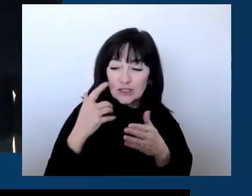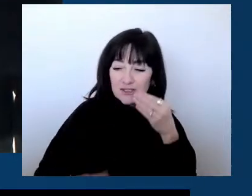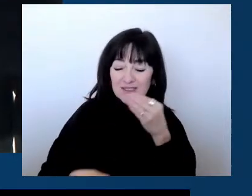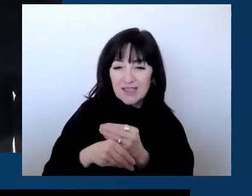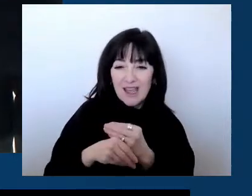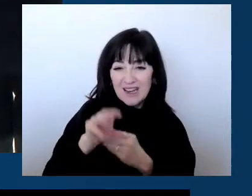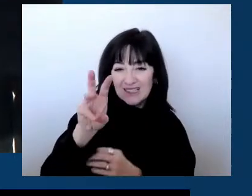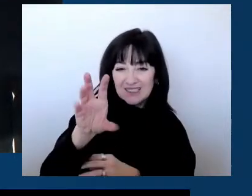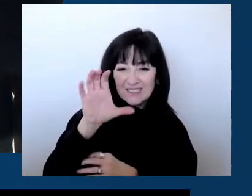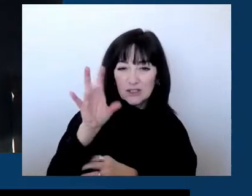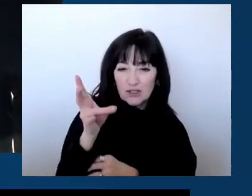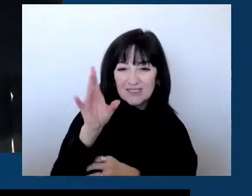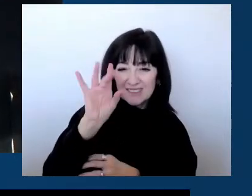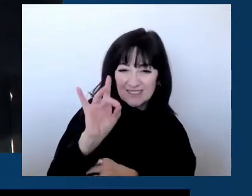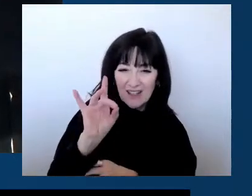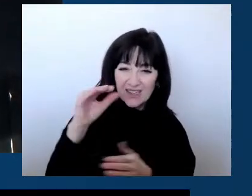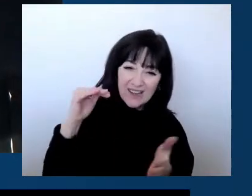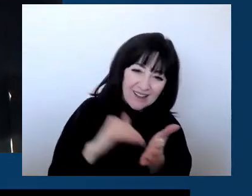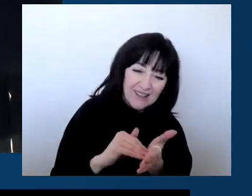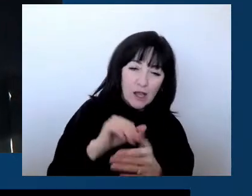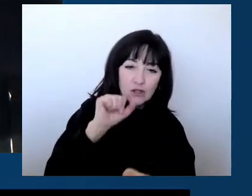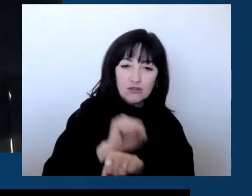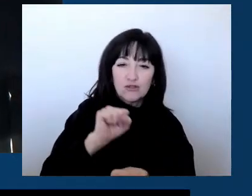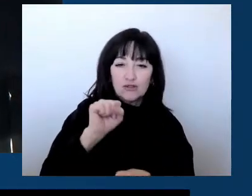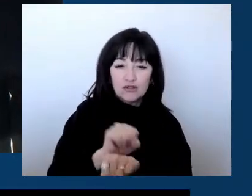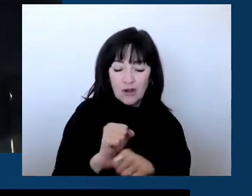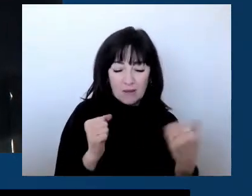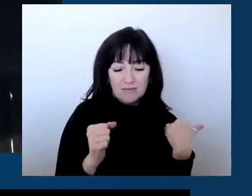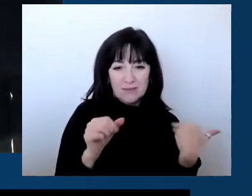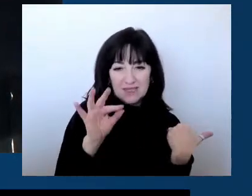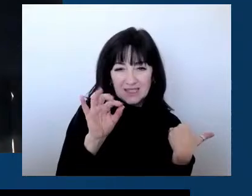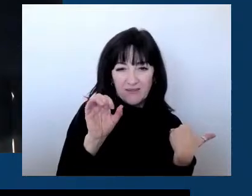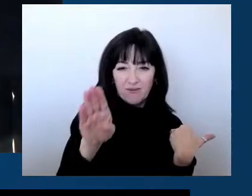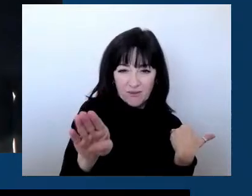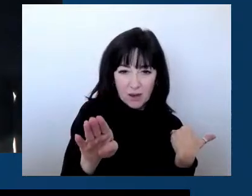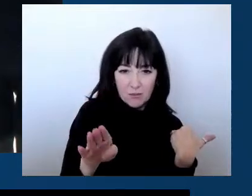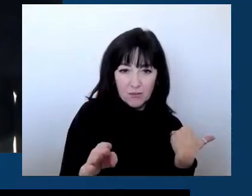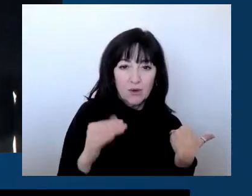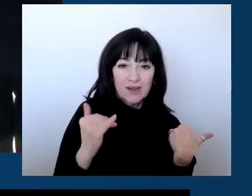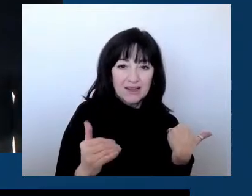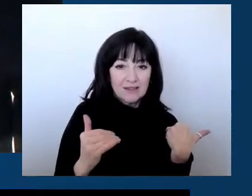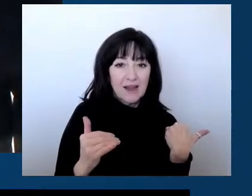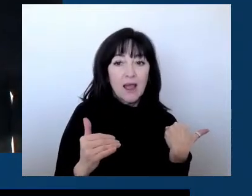678,000 jobs in February, and unemployment levels are the lowest since the 1960s.